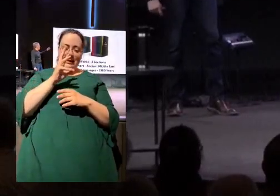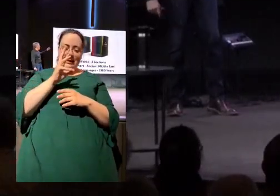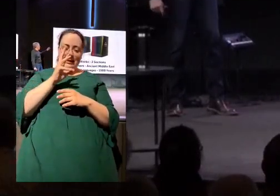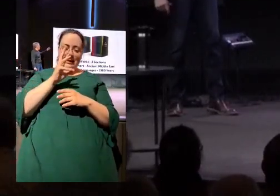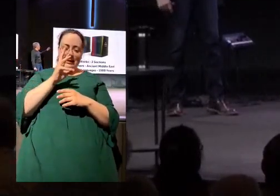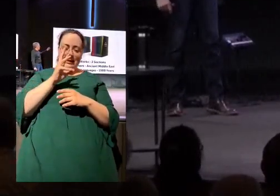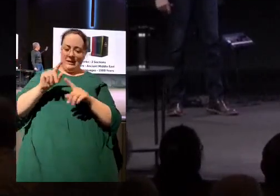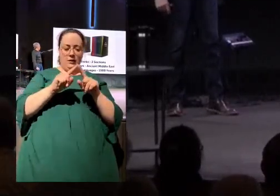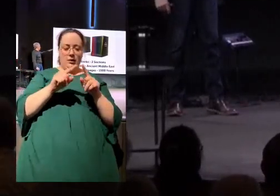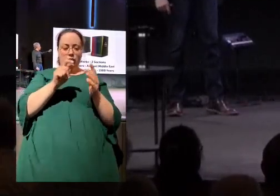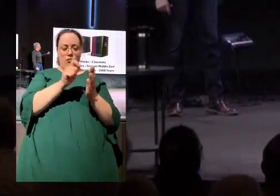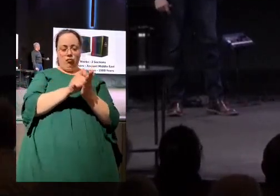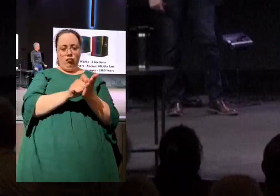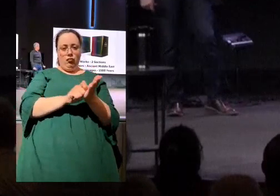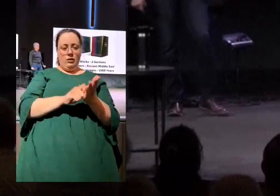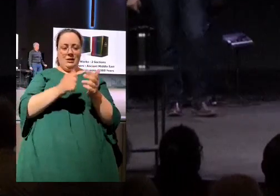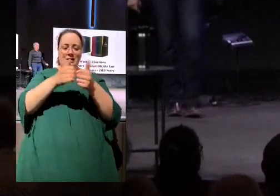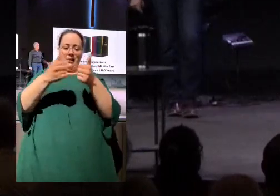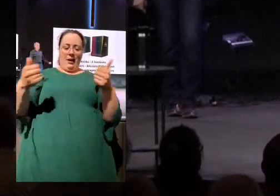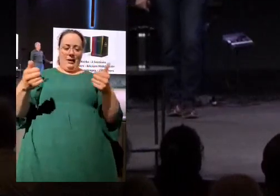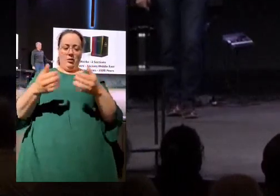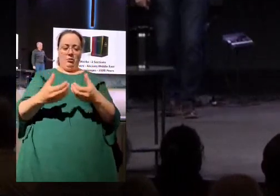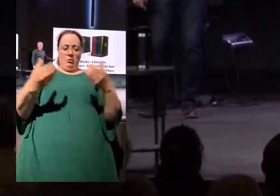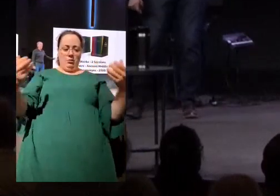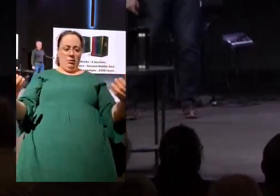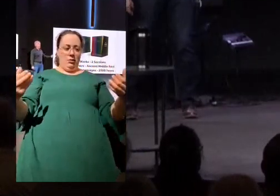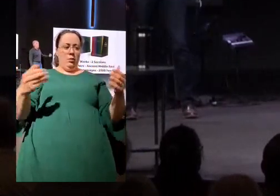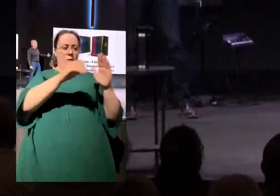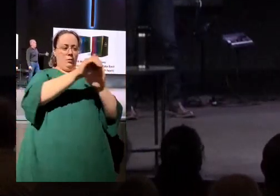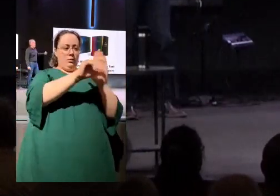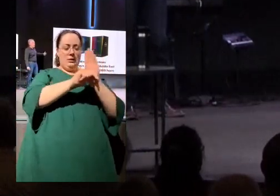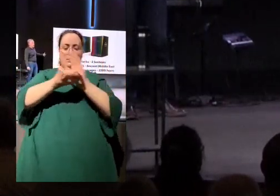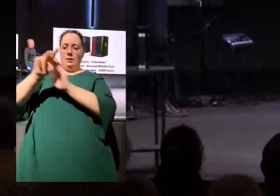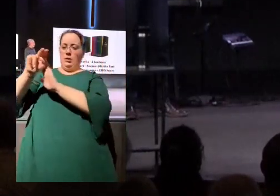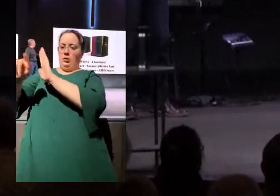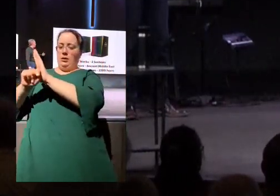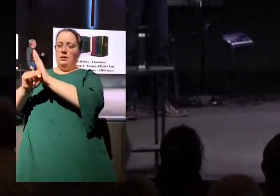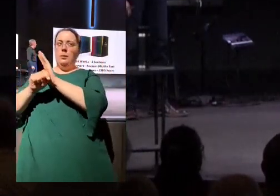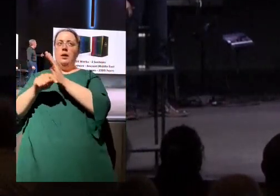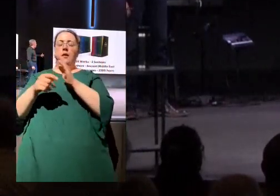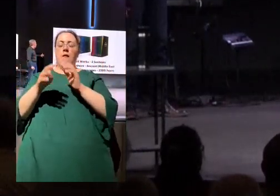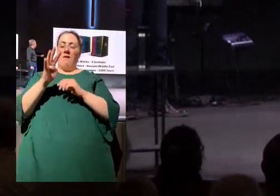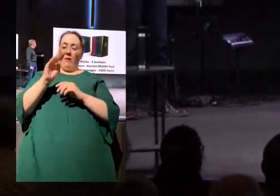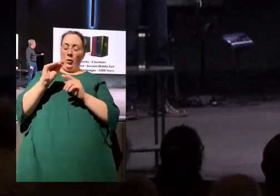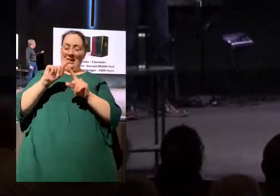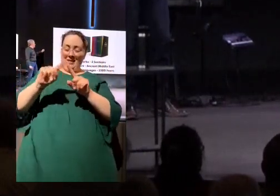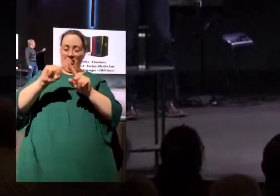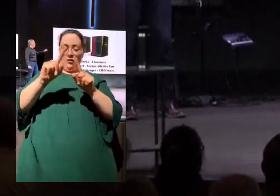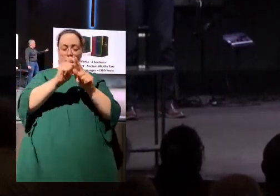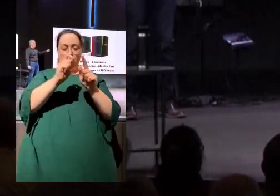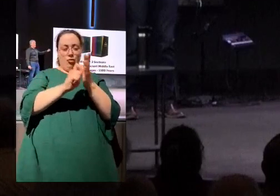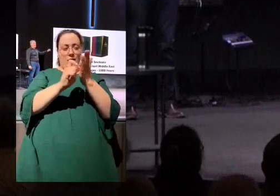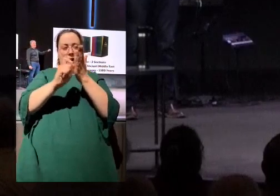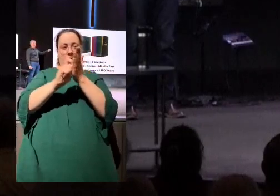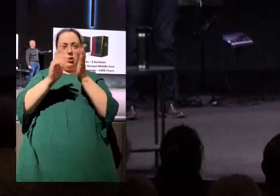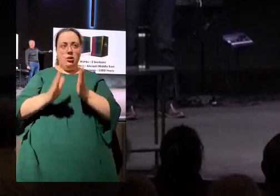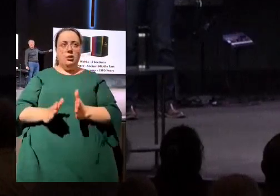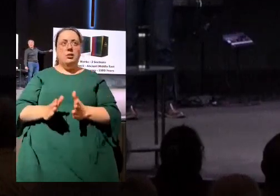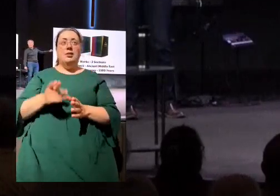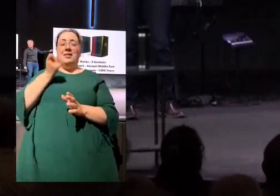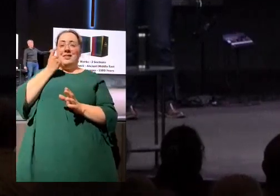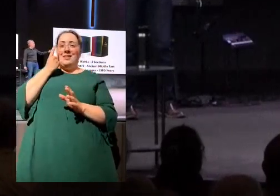into two sections, written by about 40 different authors, mostly coming out of the